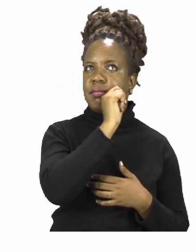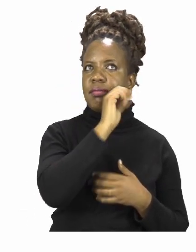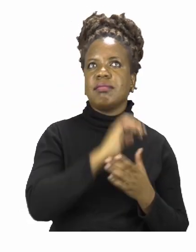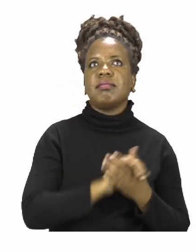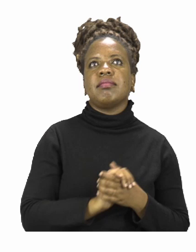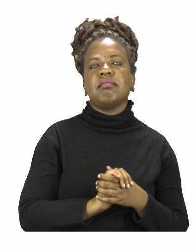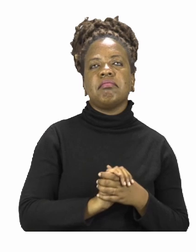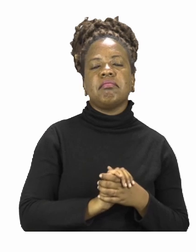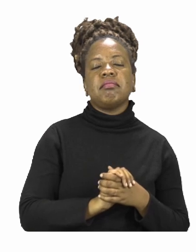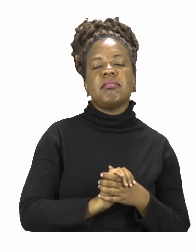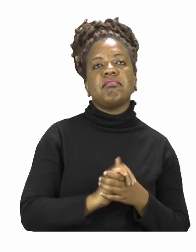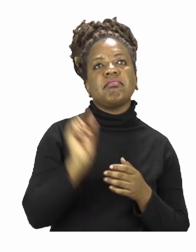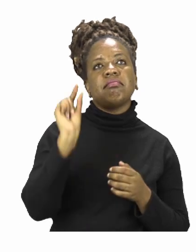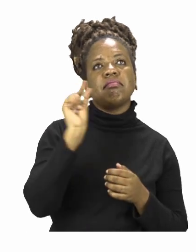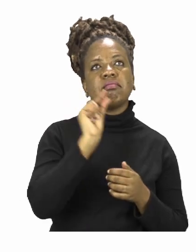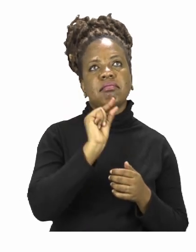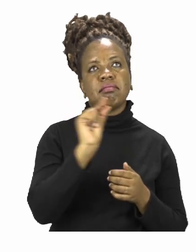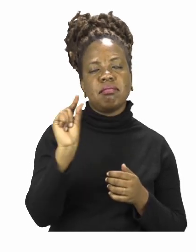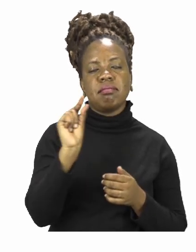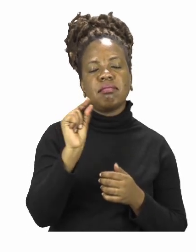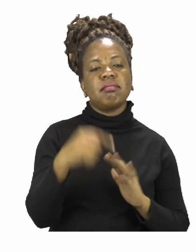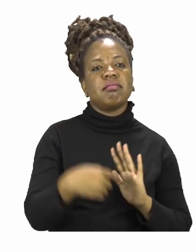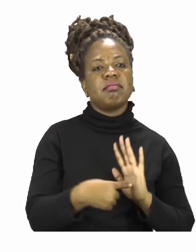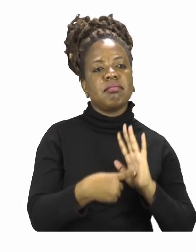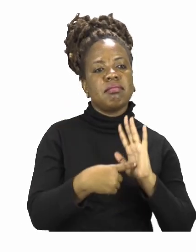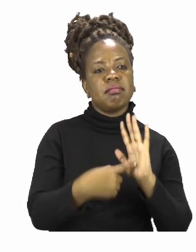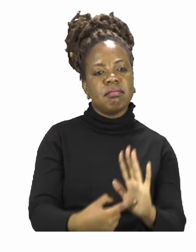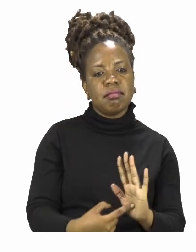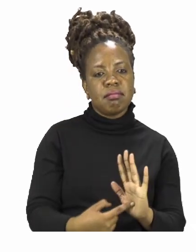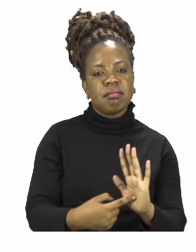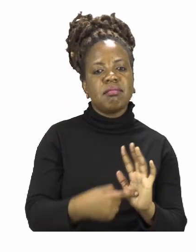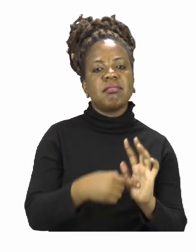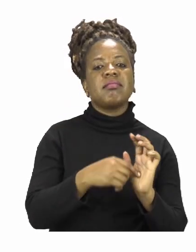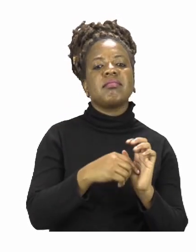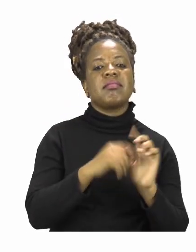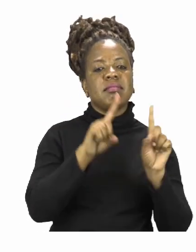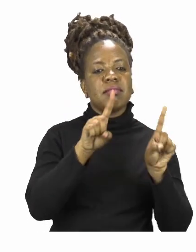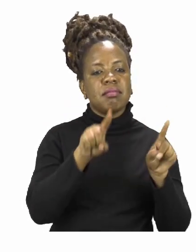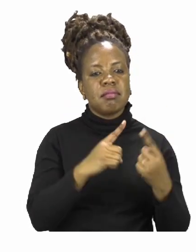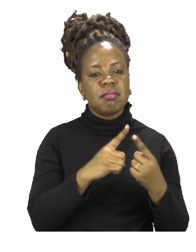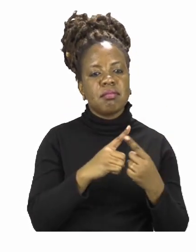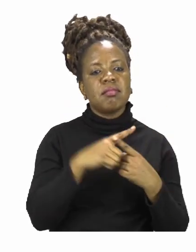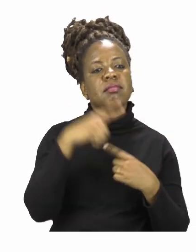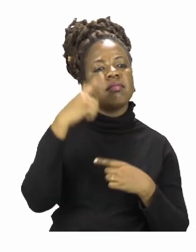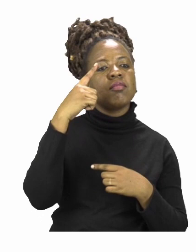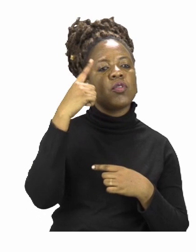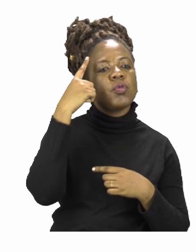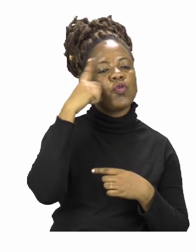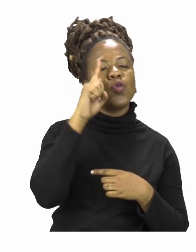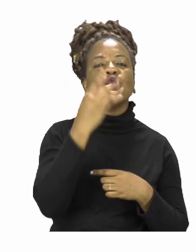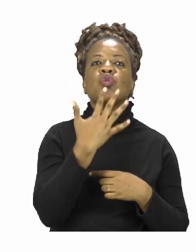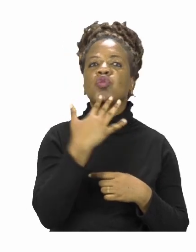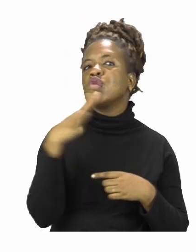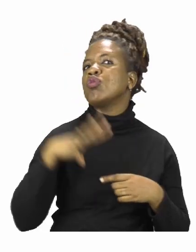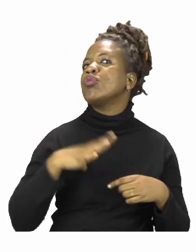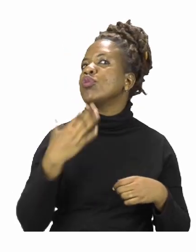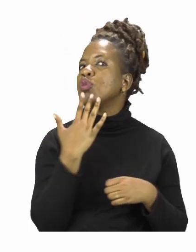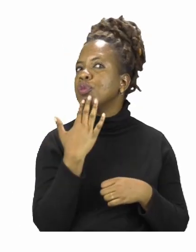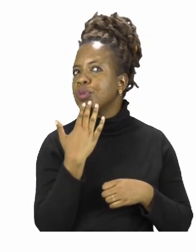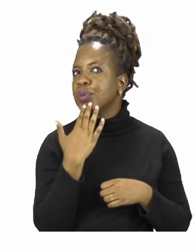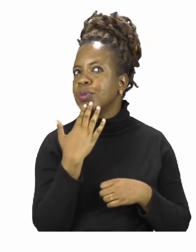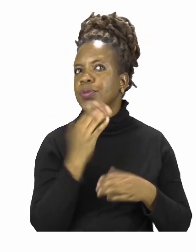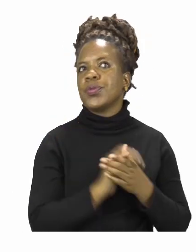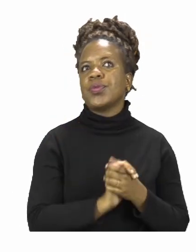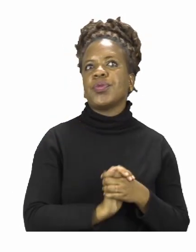ownership, what belongs to whom. And if we take a good look at our example, they have shown us how we